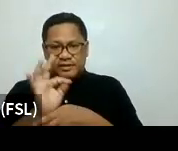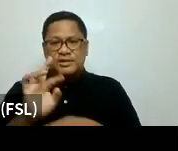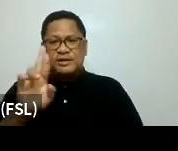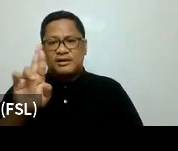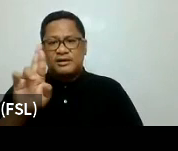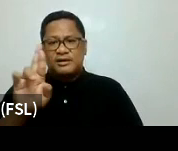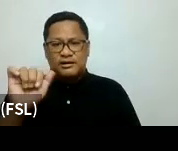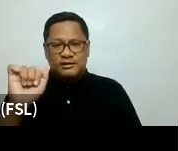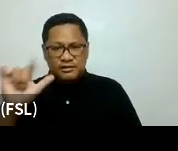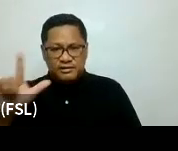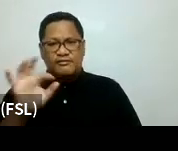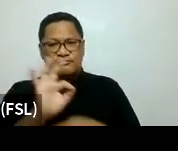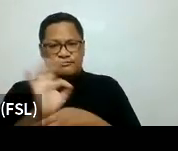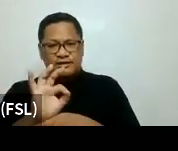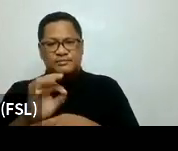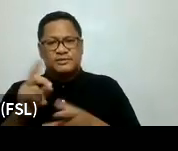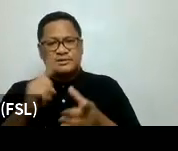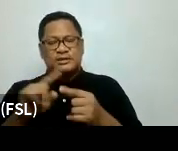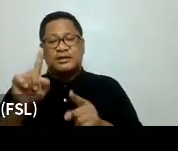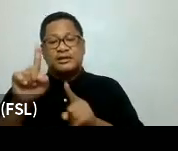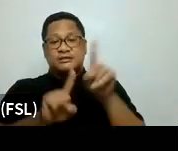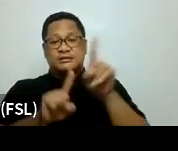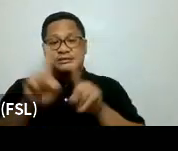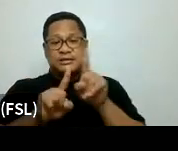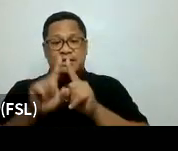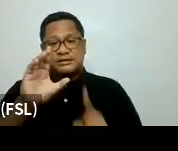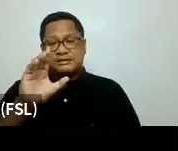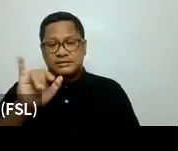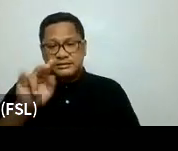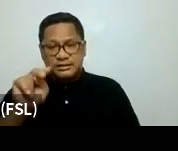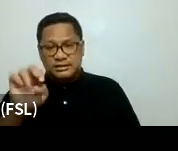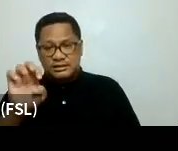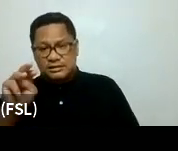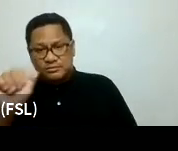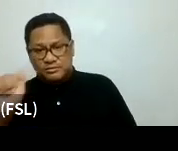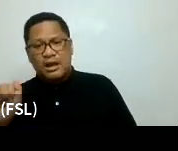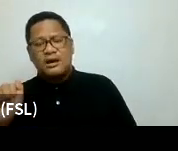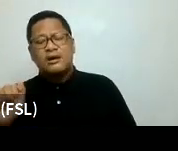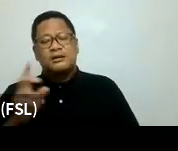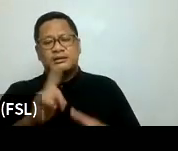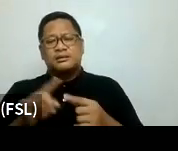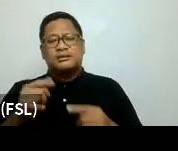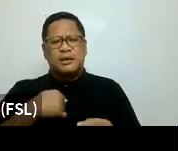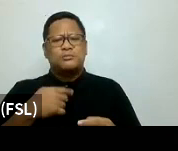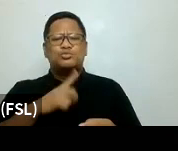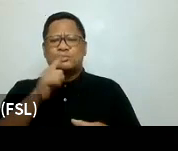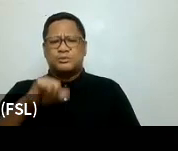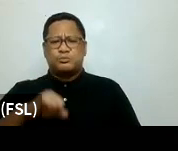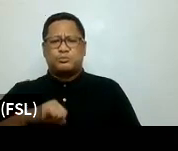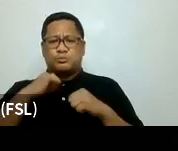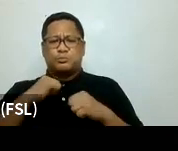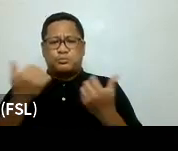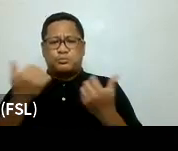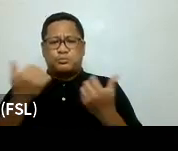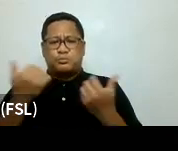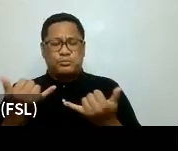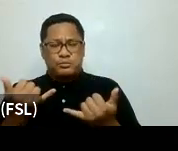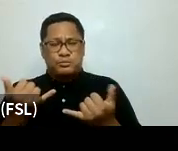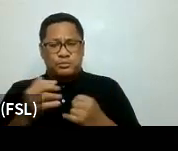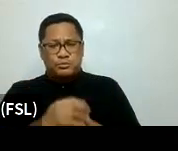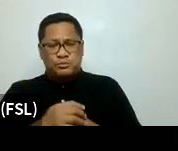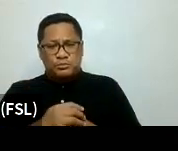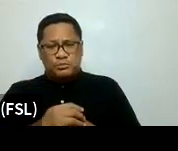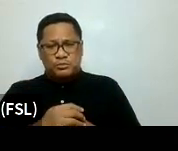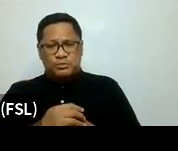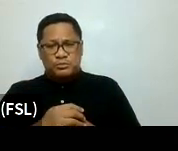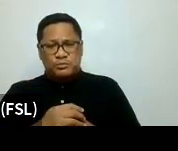Star Cinema, okay? And the one that I'm most proud of is I got